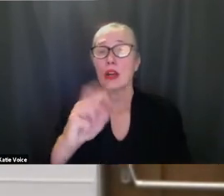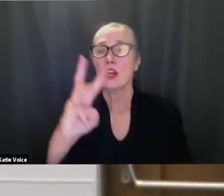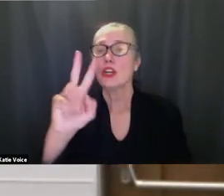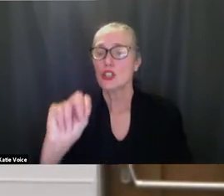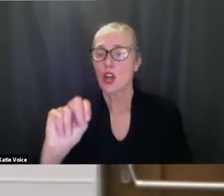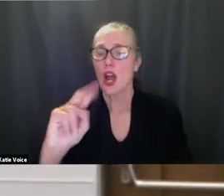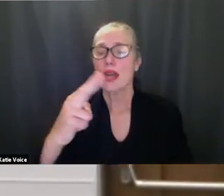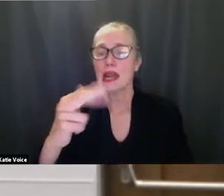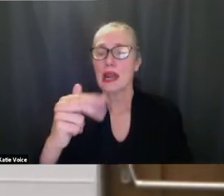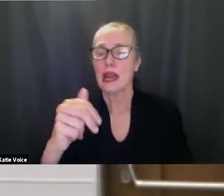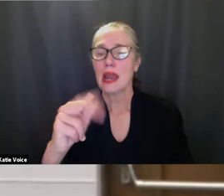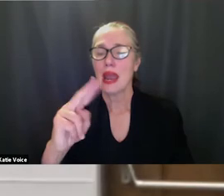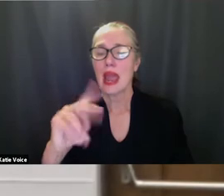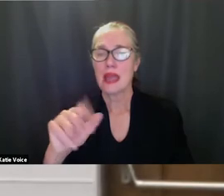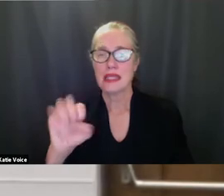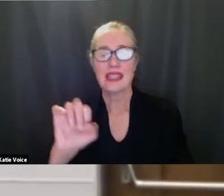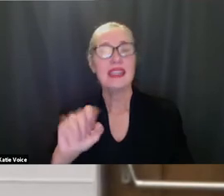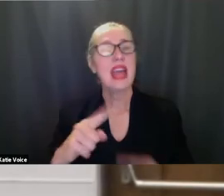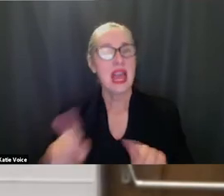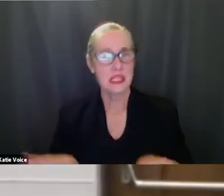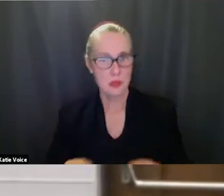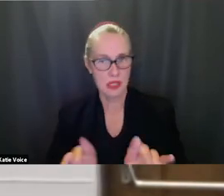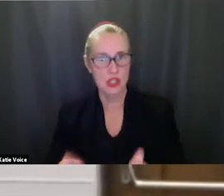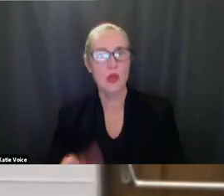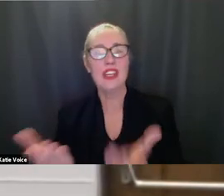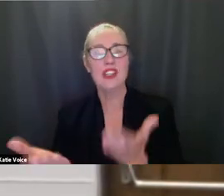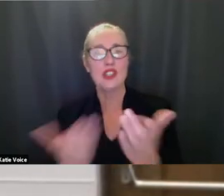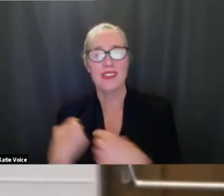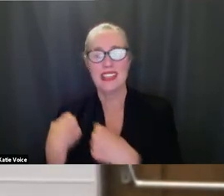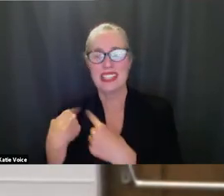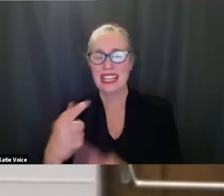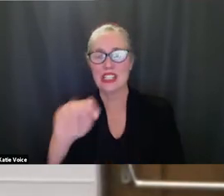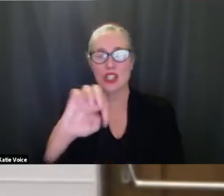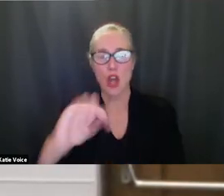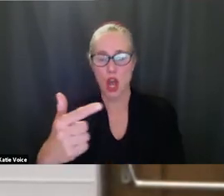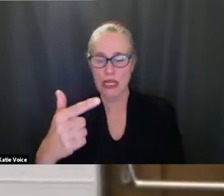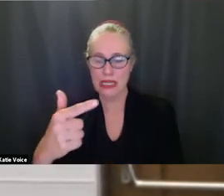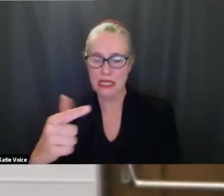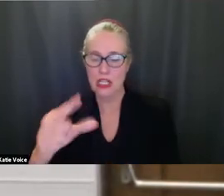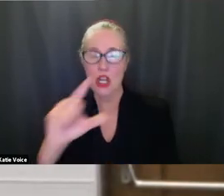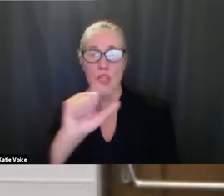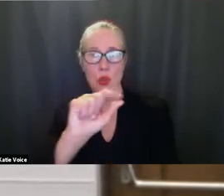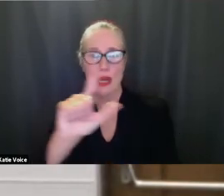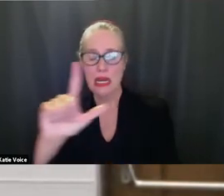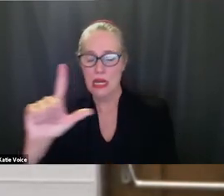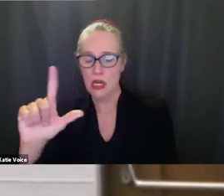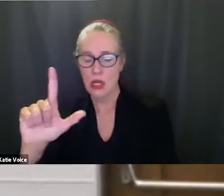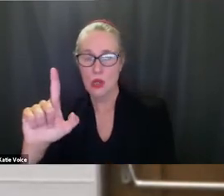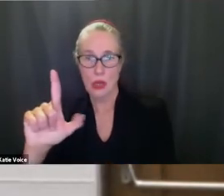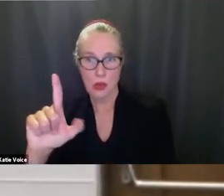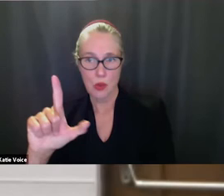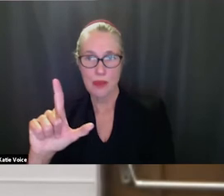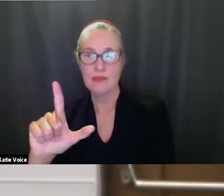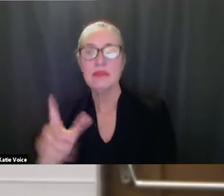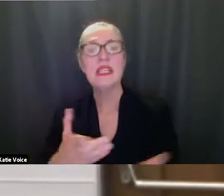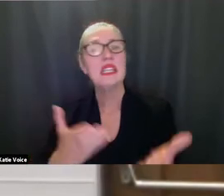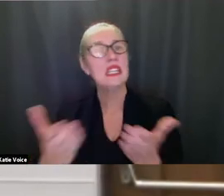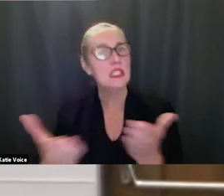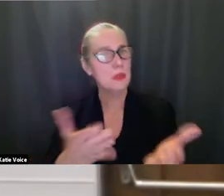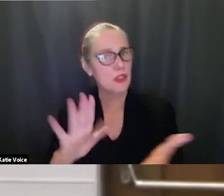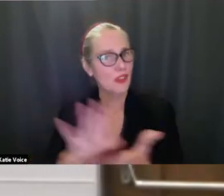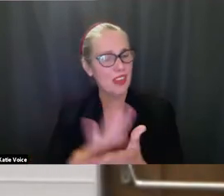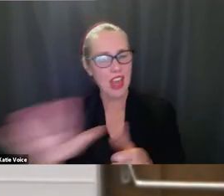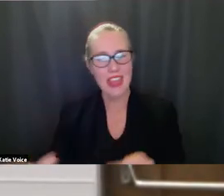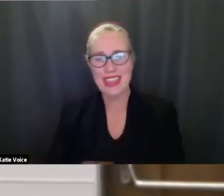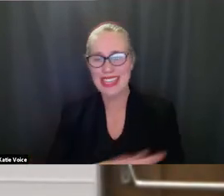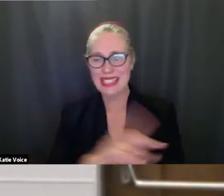august of 2021 the srd has been serving on campus um for this entire time and